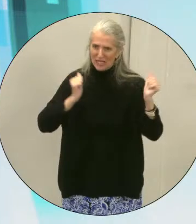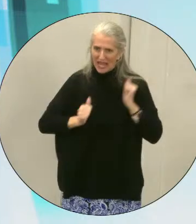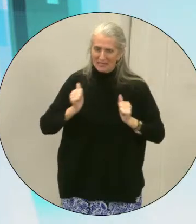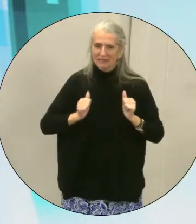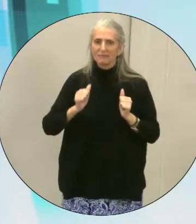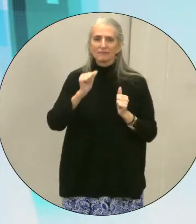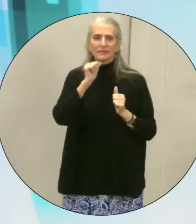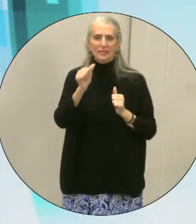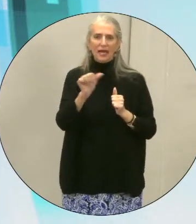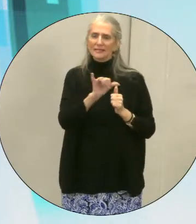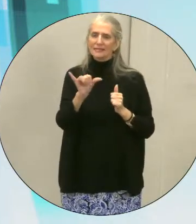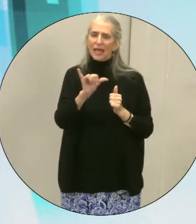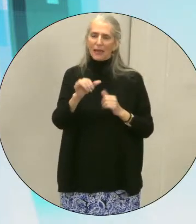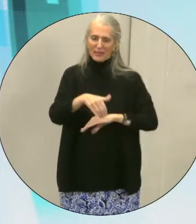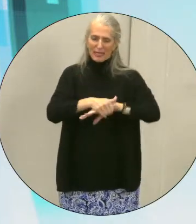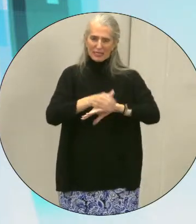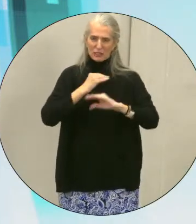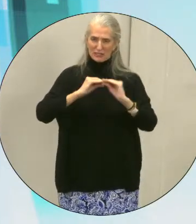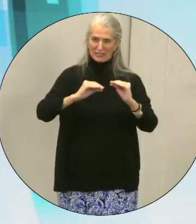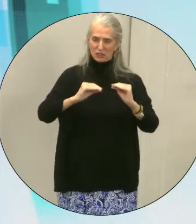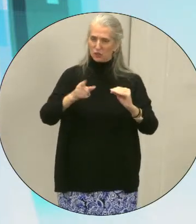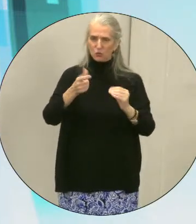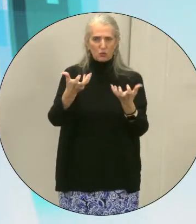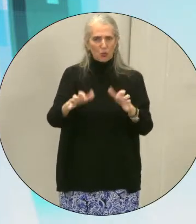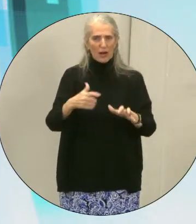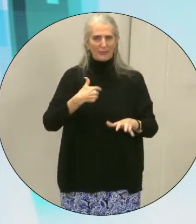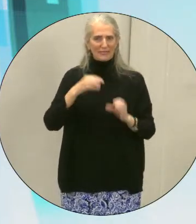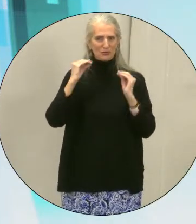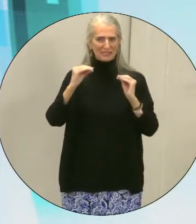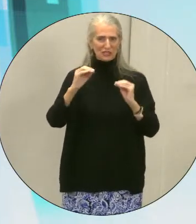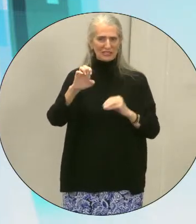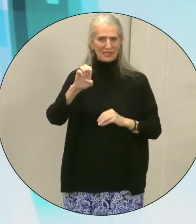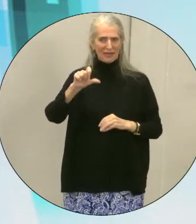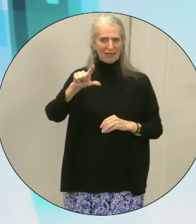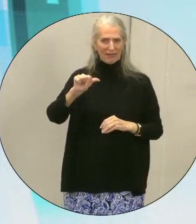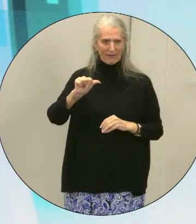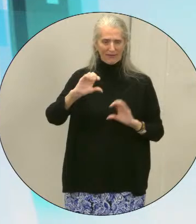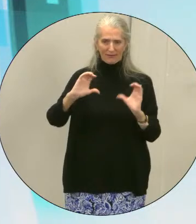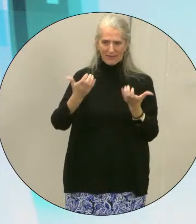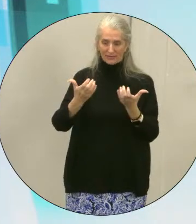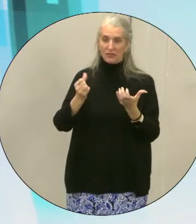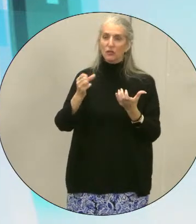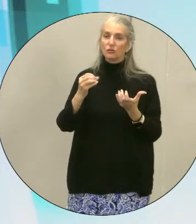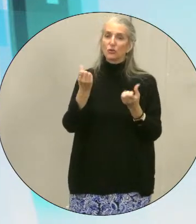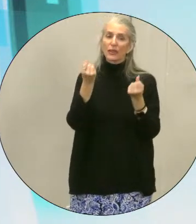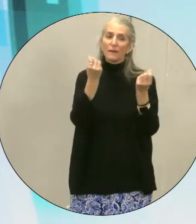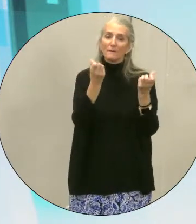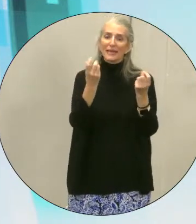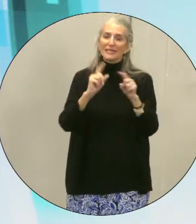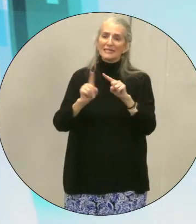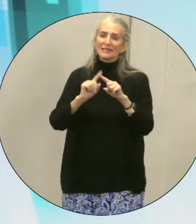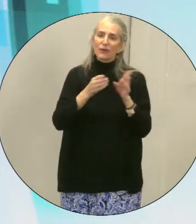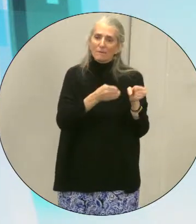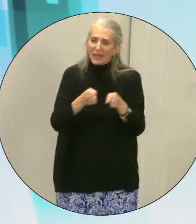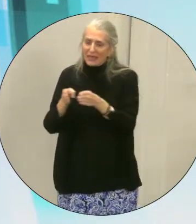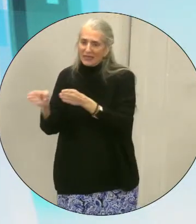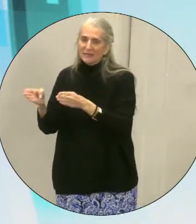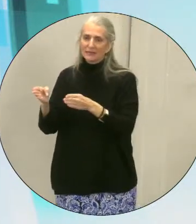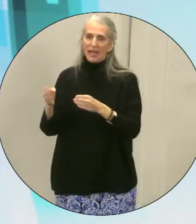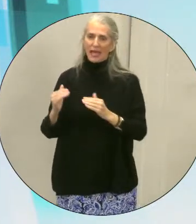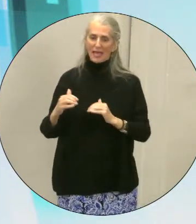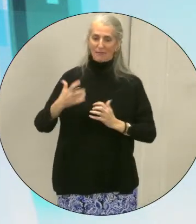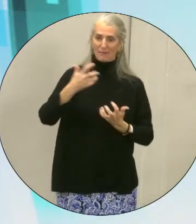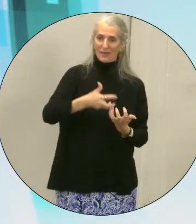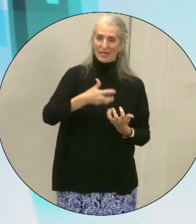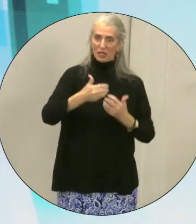you wouldn't have me teaching an ELA class, right? So there are many different methods and pedagogical practices